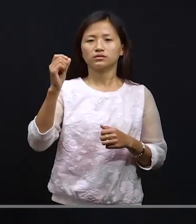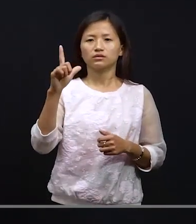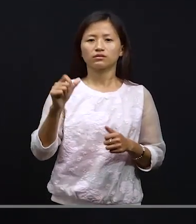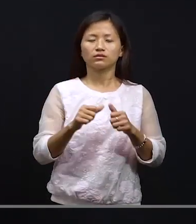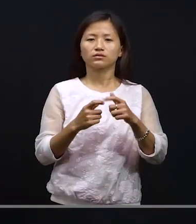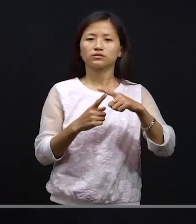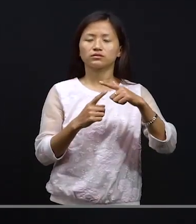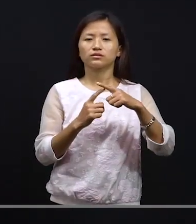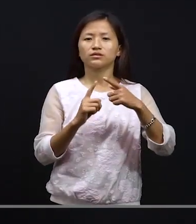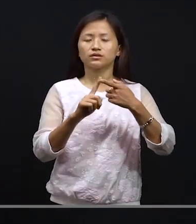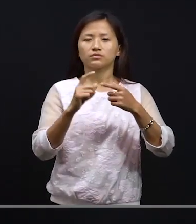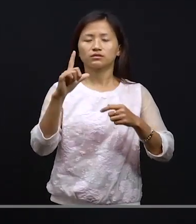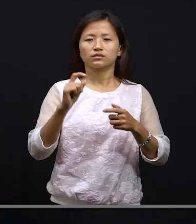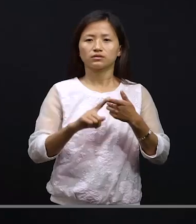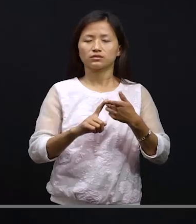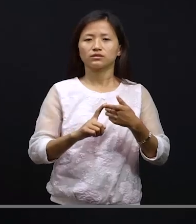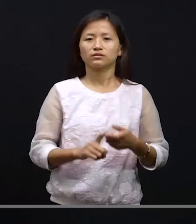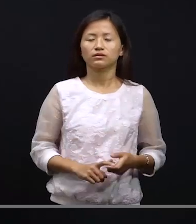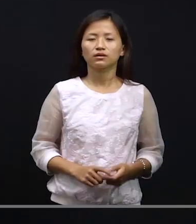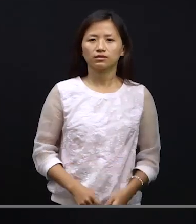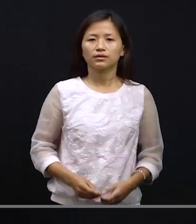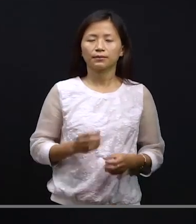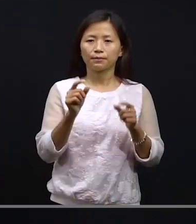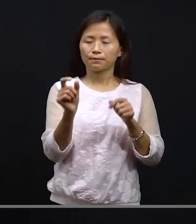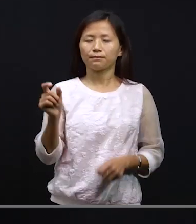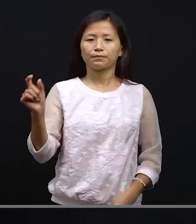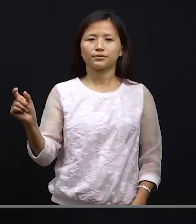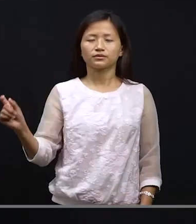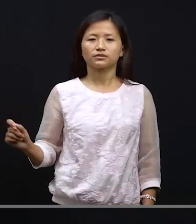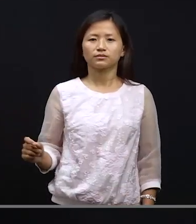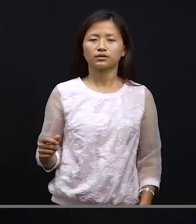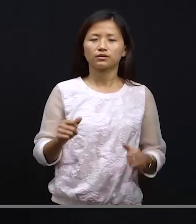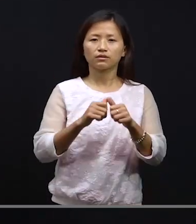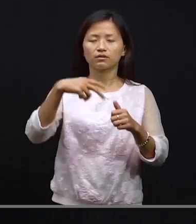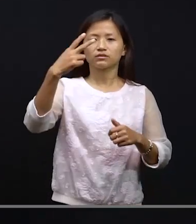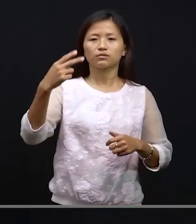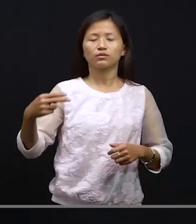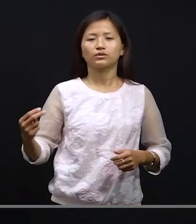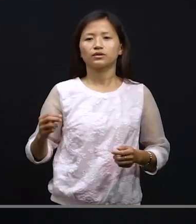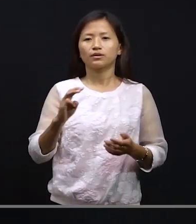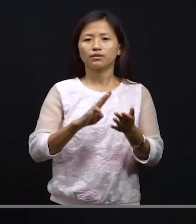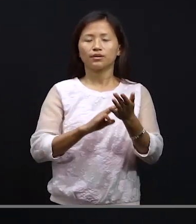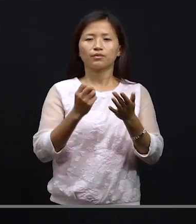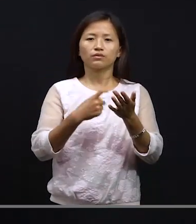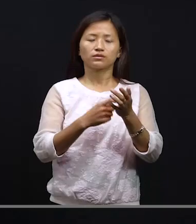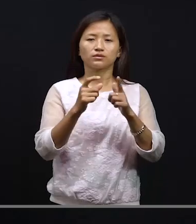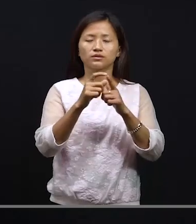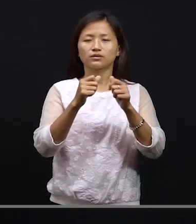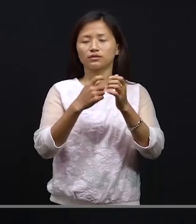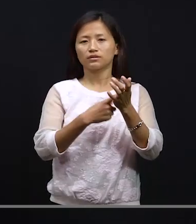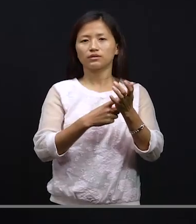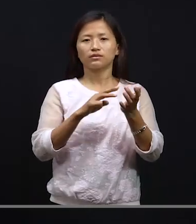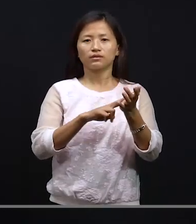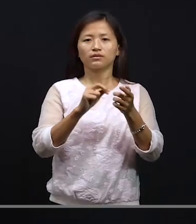movement, he also contributed his share. And people say that art forms were modernized even through the help of